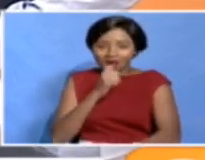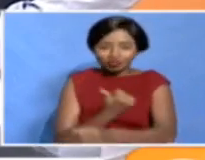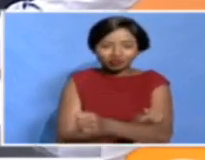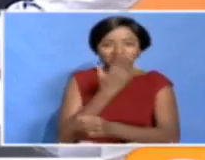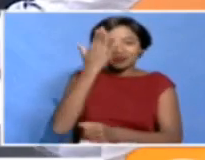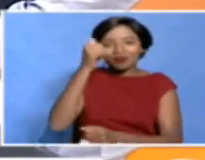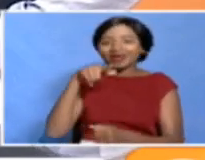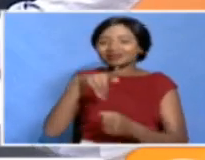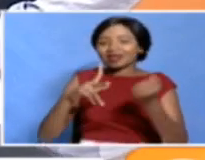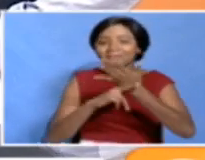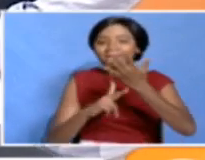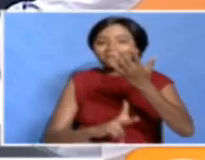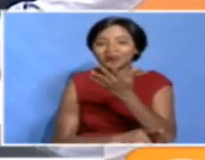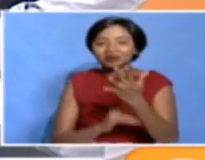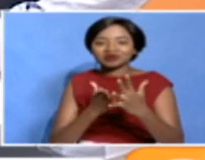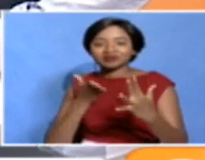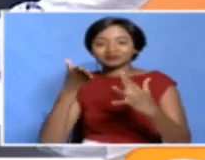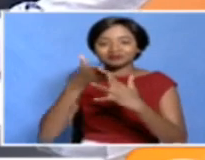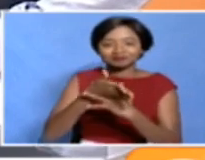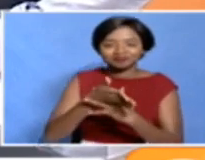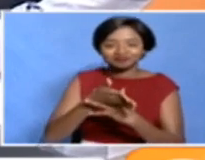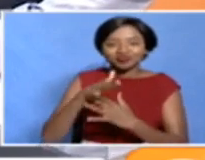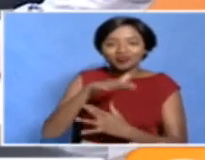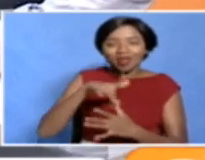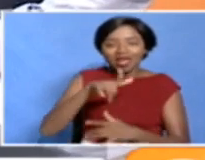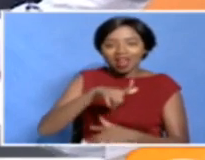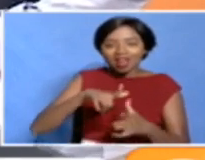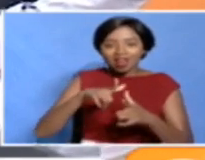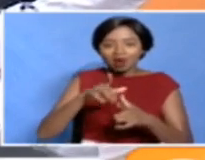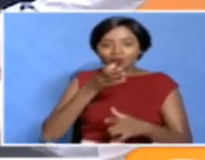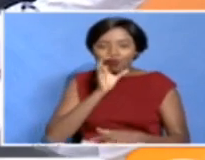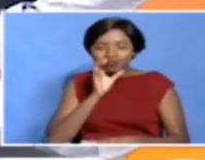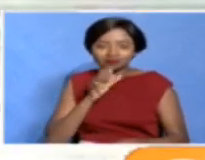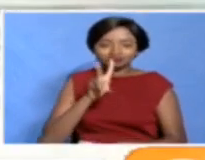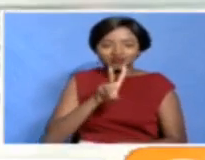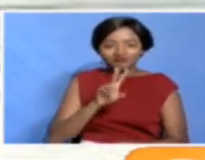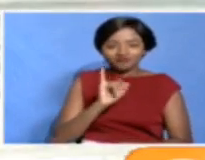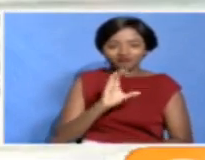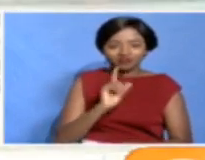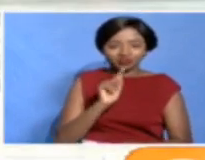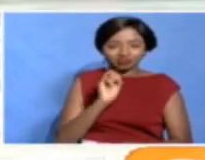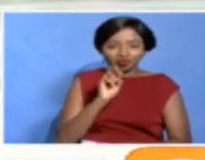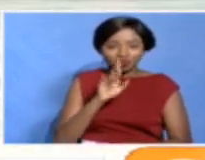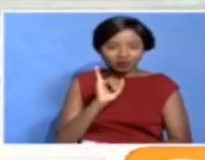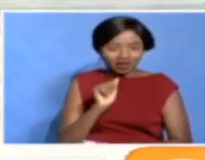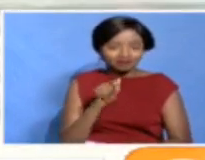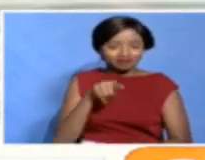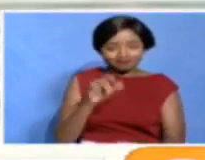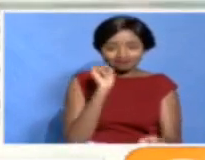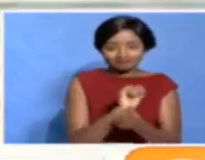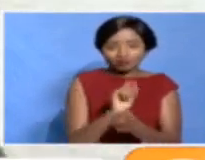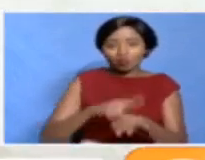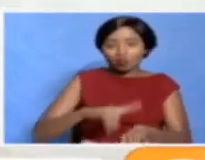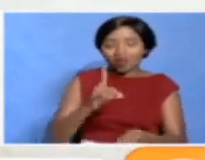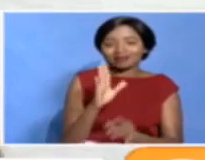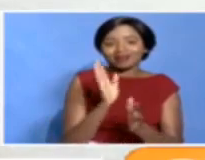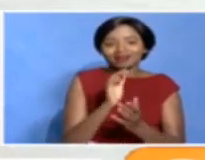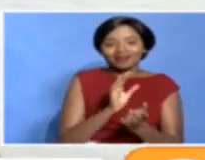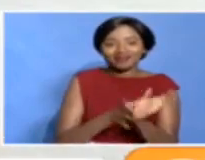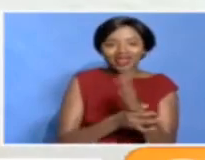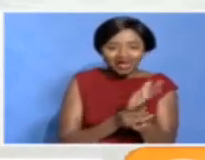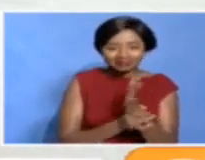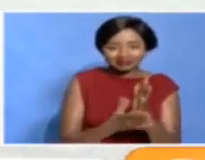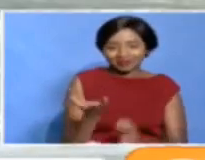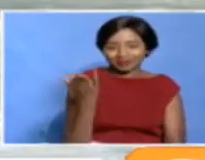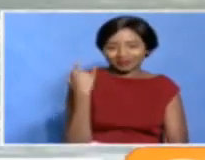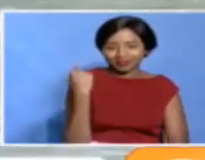fishing boundary trespass in Lake Victoria. Well, the fishermen who were arrested on Thursday are being detained at Sota Police